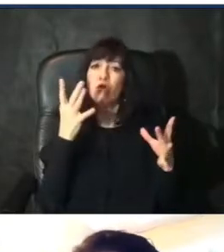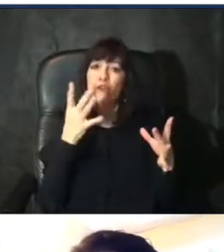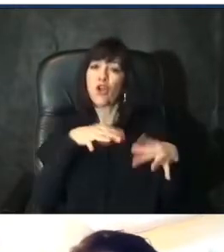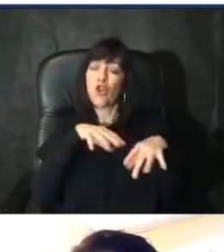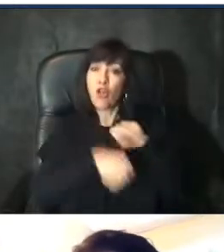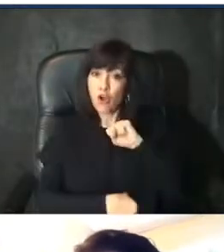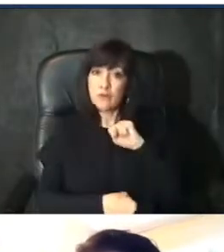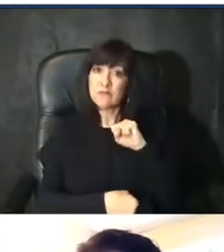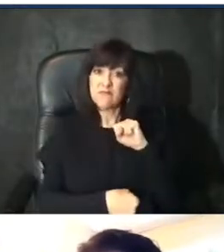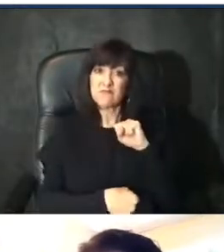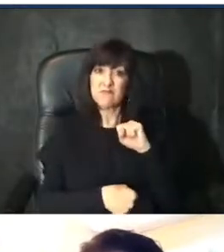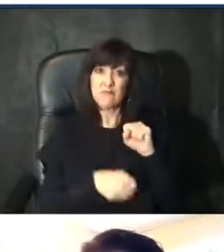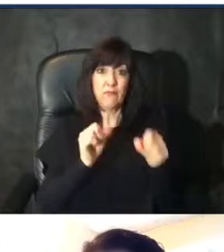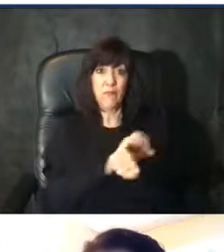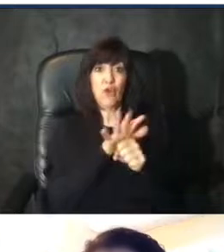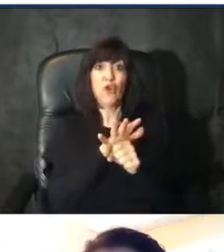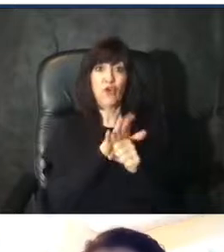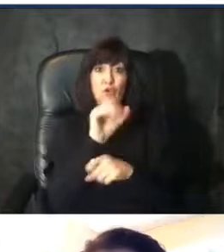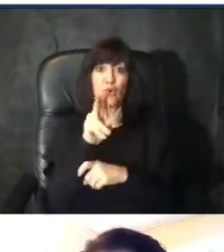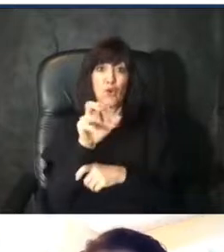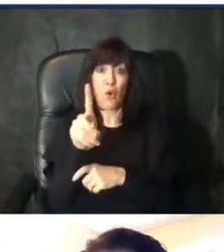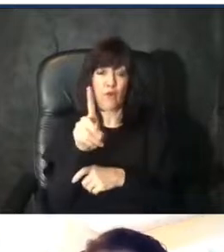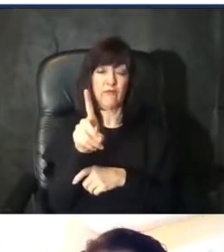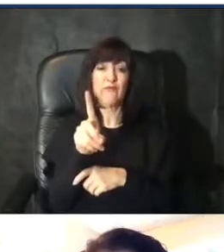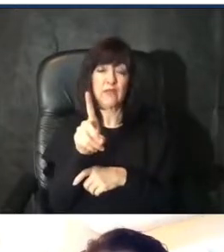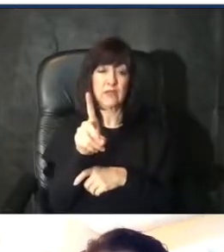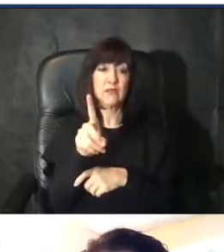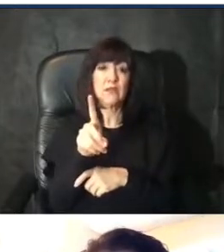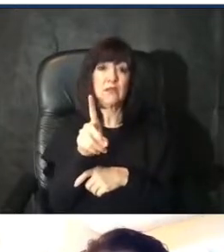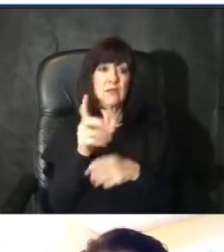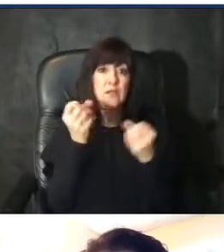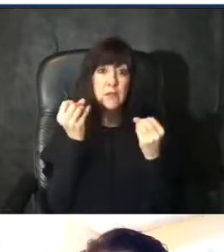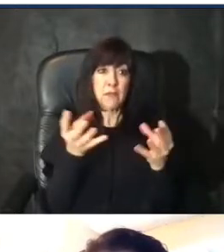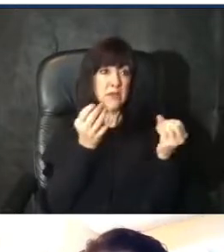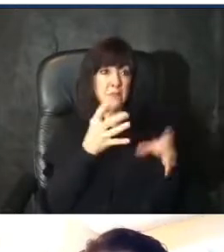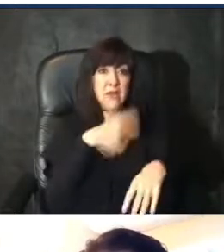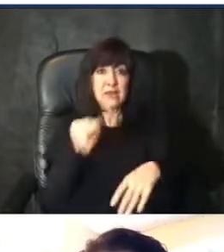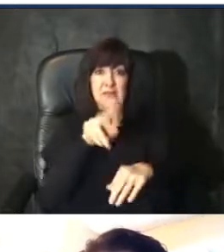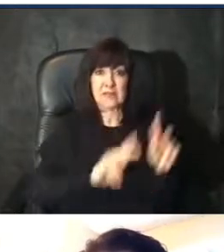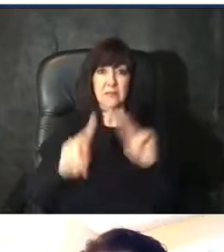taking the lives of people here in Delaware as around the country and the world.